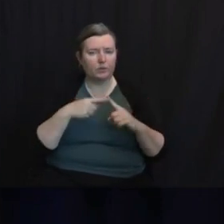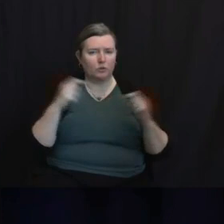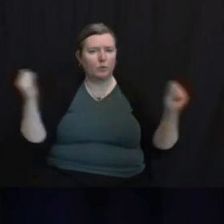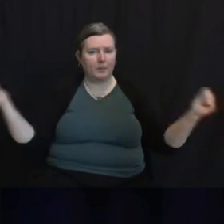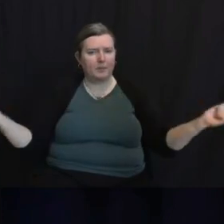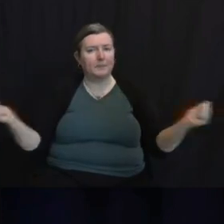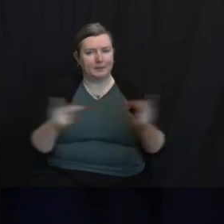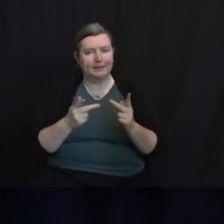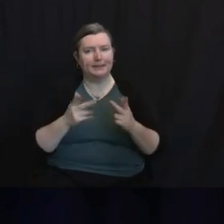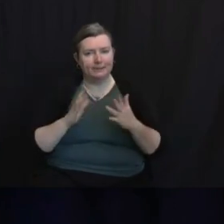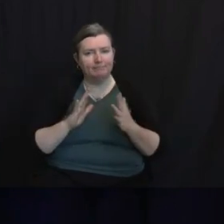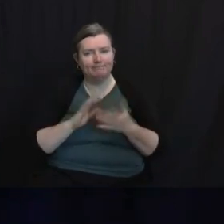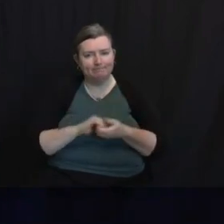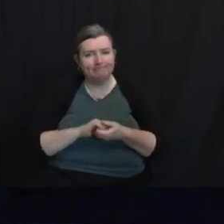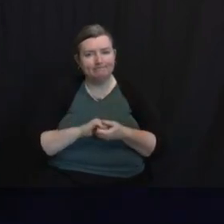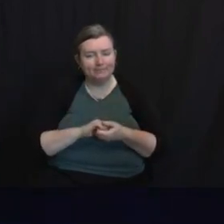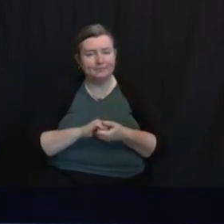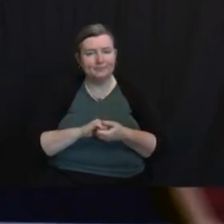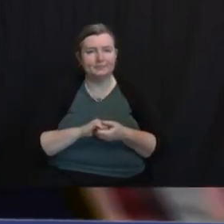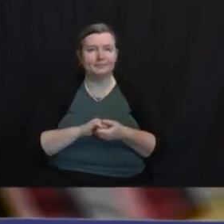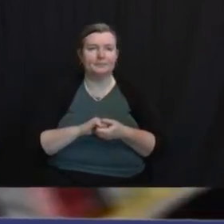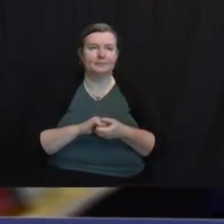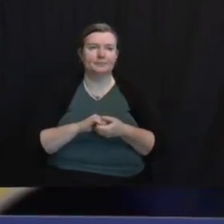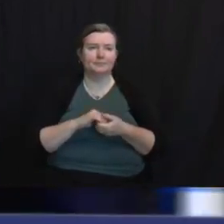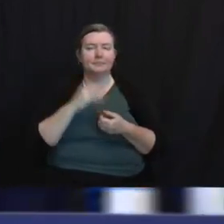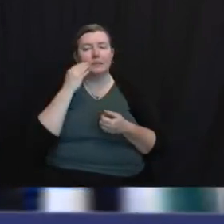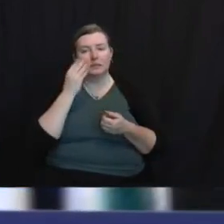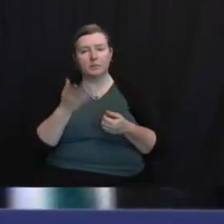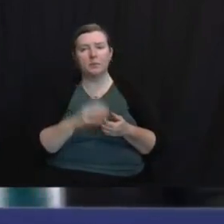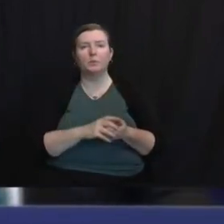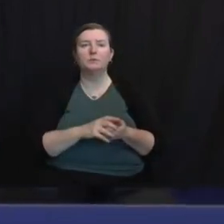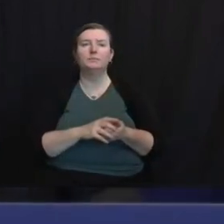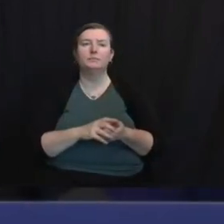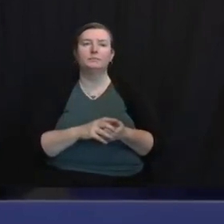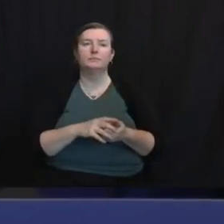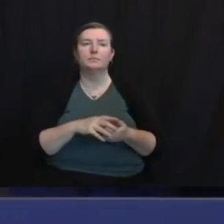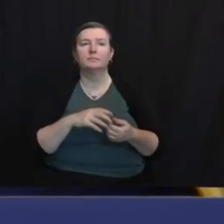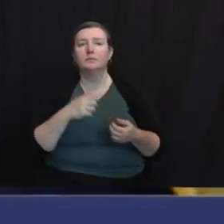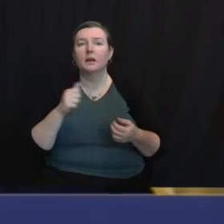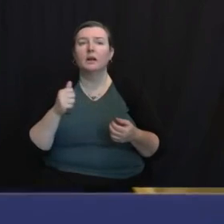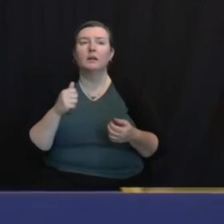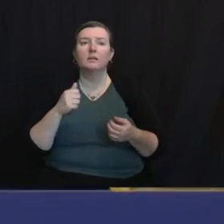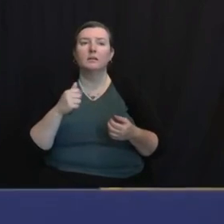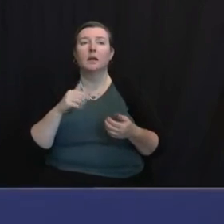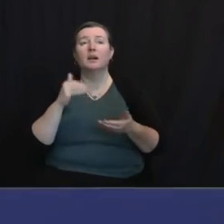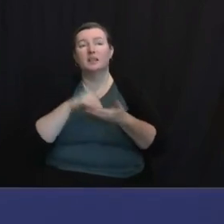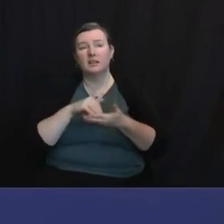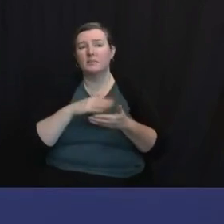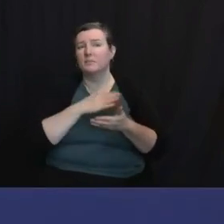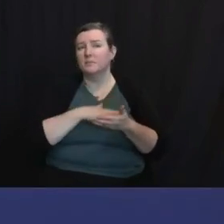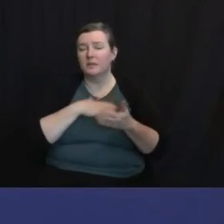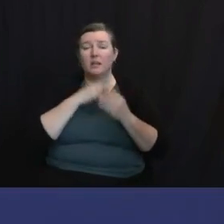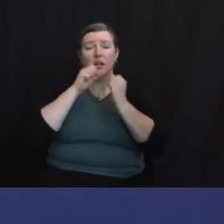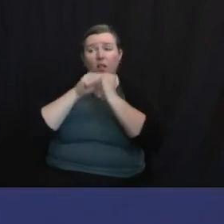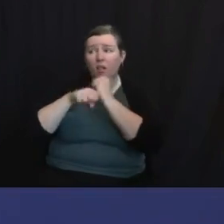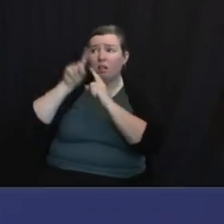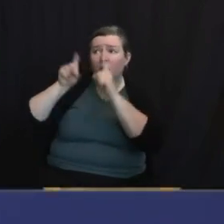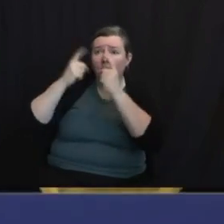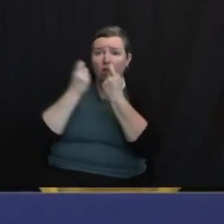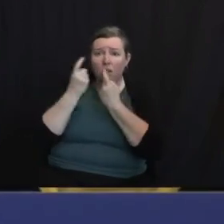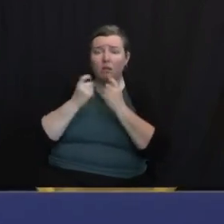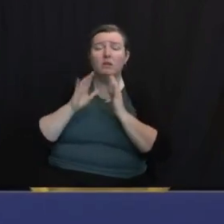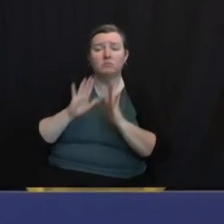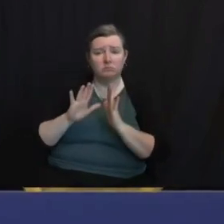So if we can, we'd like to come back to you on that. Daniel, let's go to you next. And again, let's be economical, and thank you for that. Hi, Governor. Hope you're doing well.